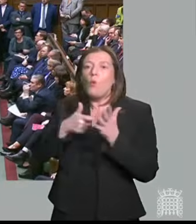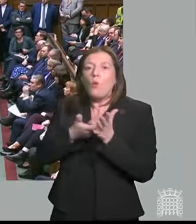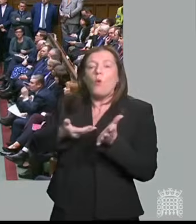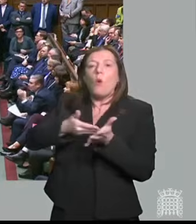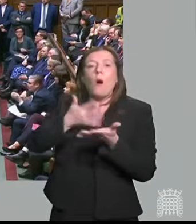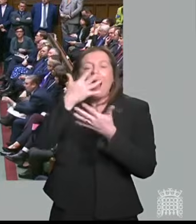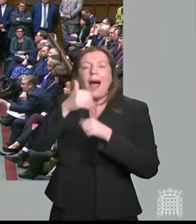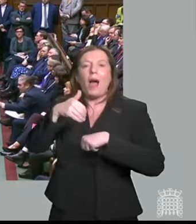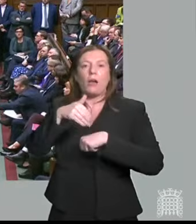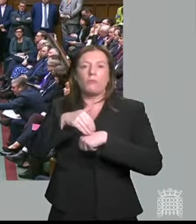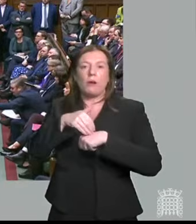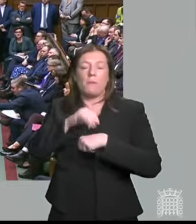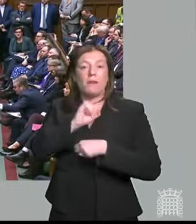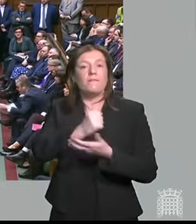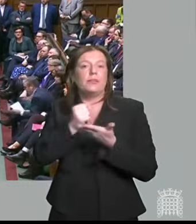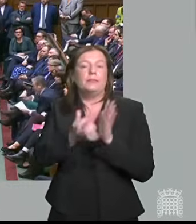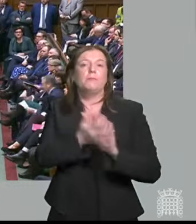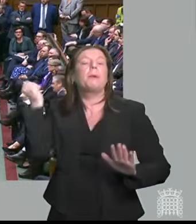crime.